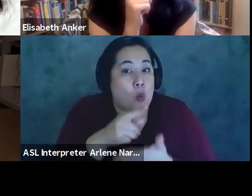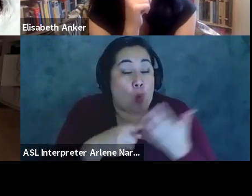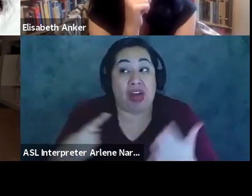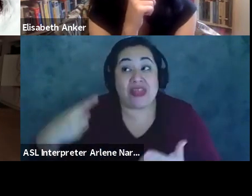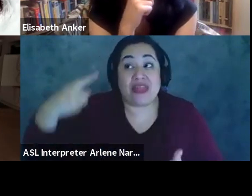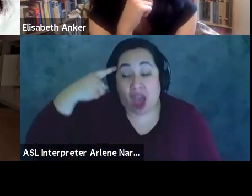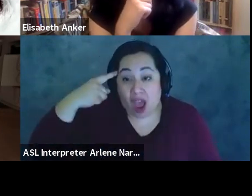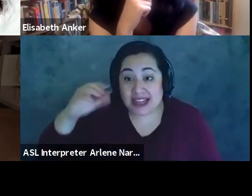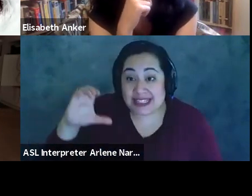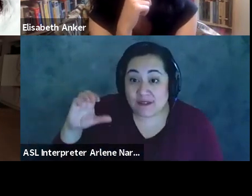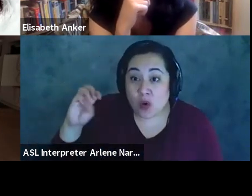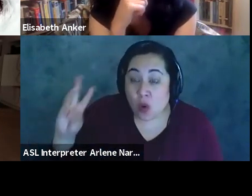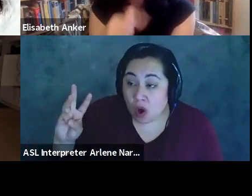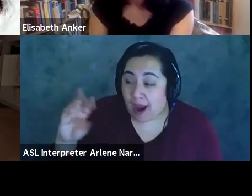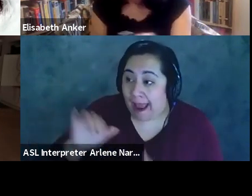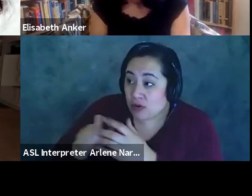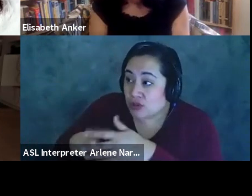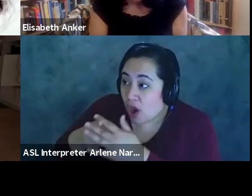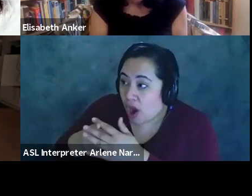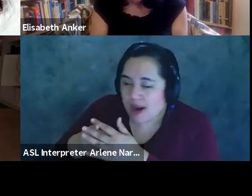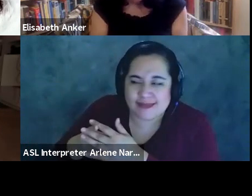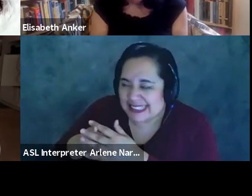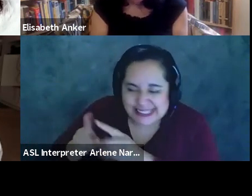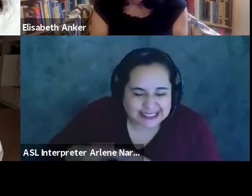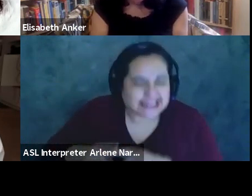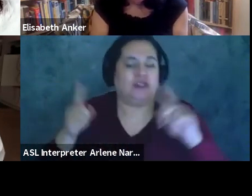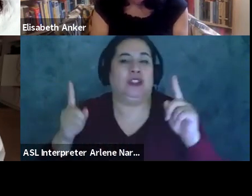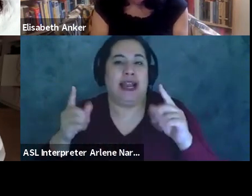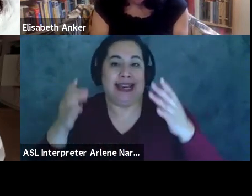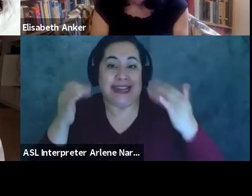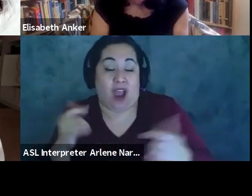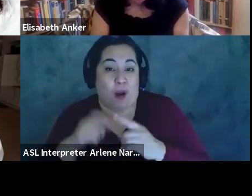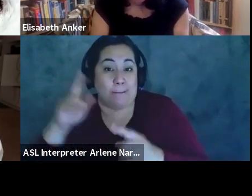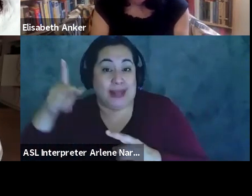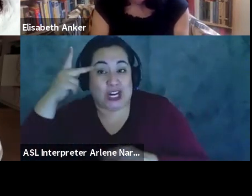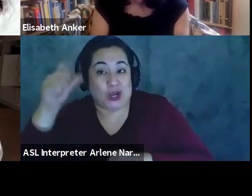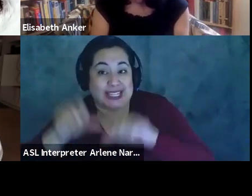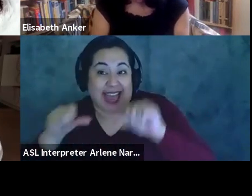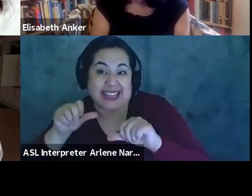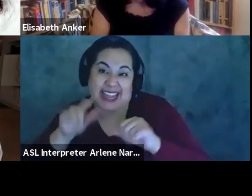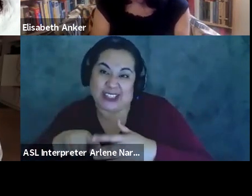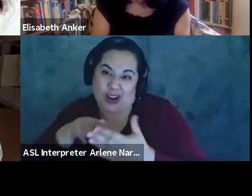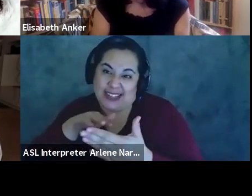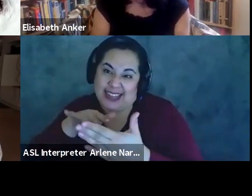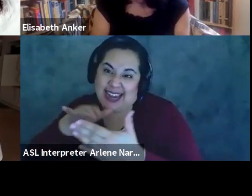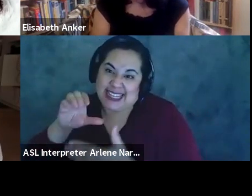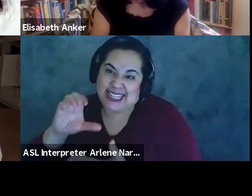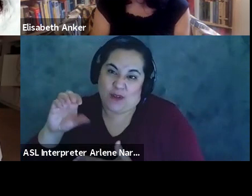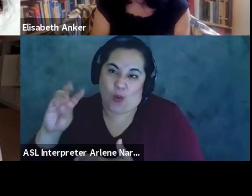civil war. So as coming out of the field of political science, which pioneered studying civil wars all over the